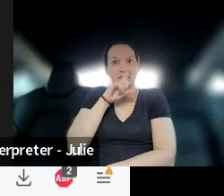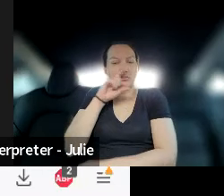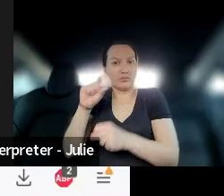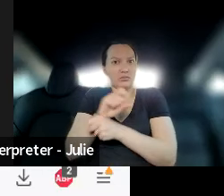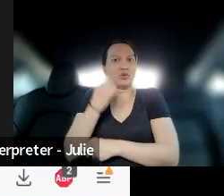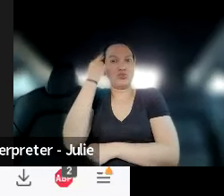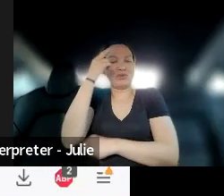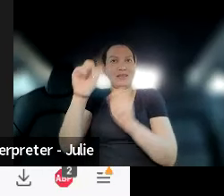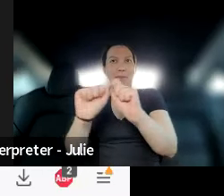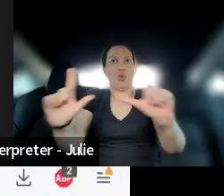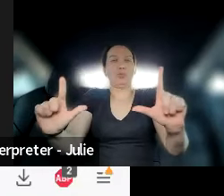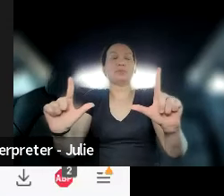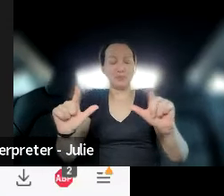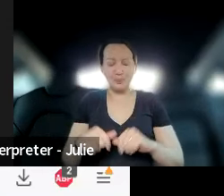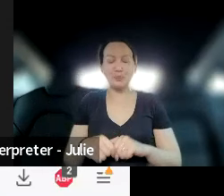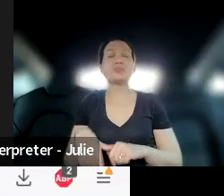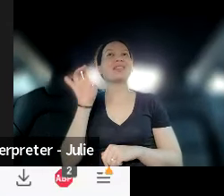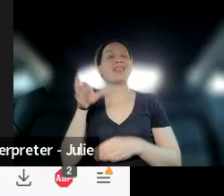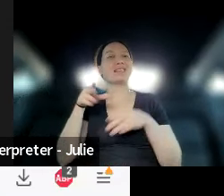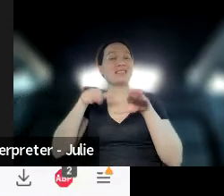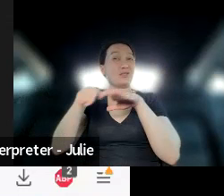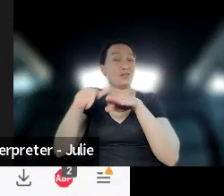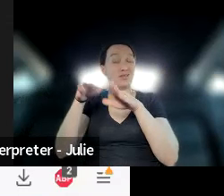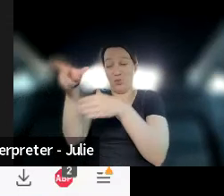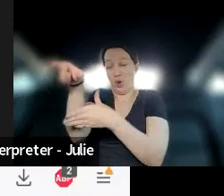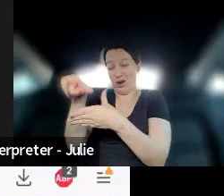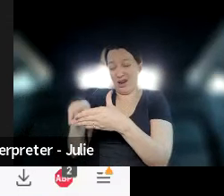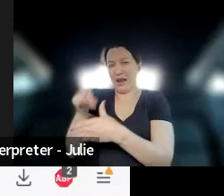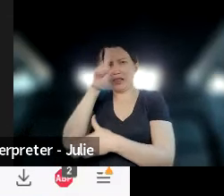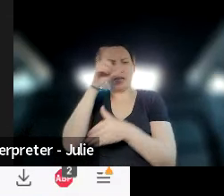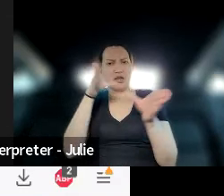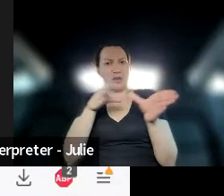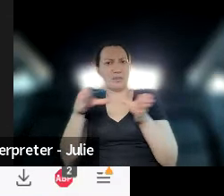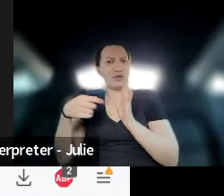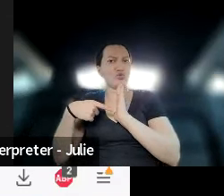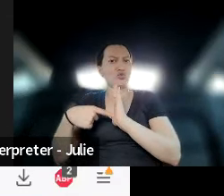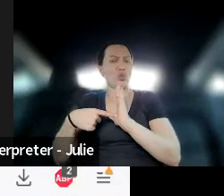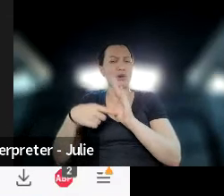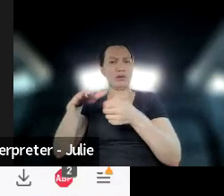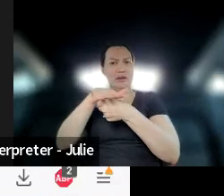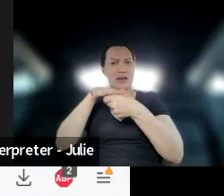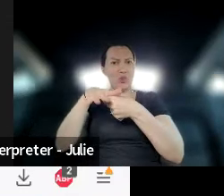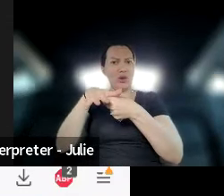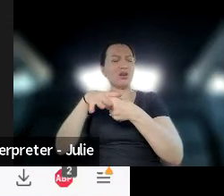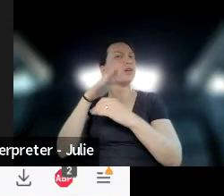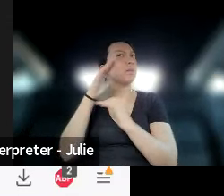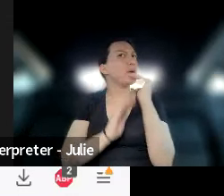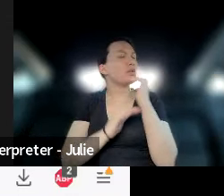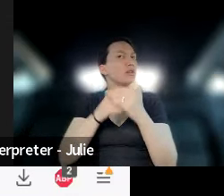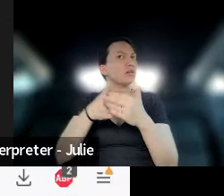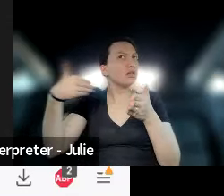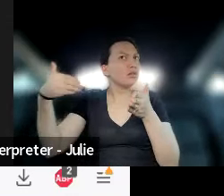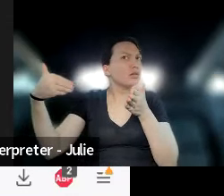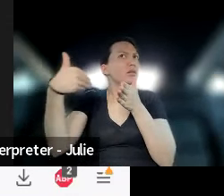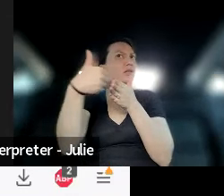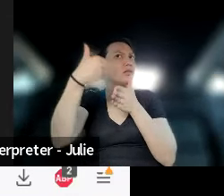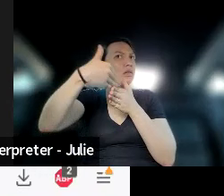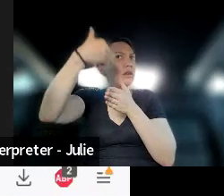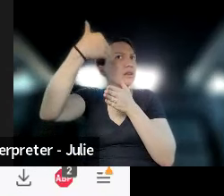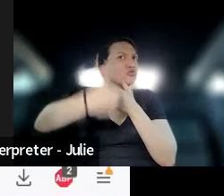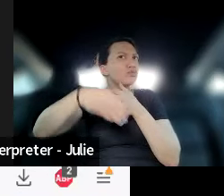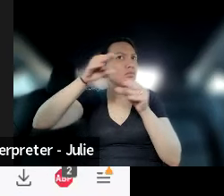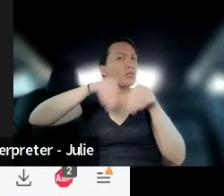up. Okay, so that's the sidewalk. And I believe your plans are showing an area way. Like, are you building right to the edge of the property